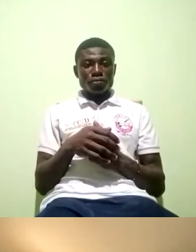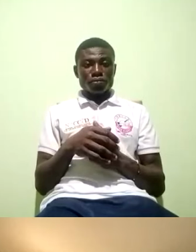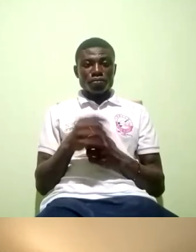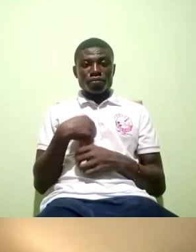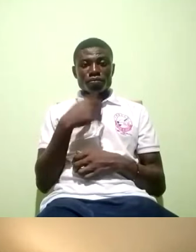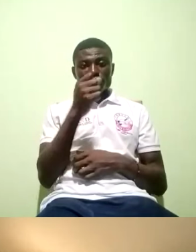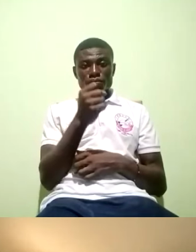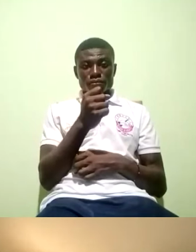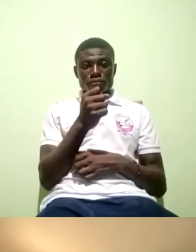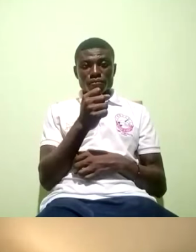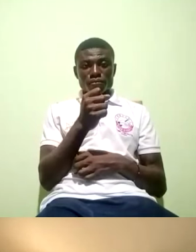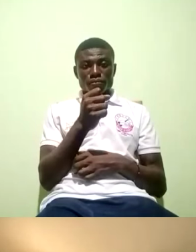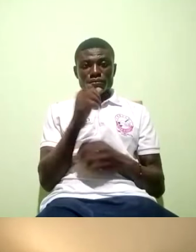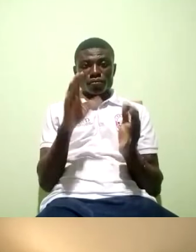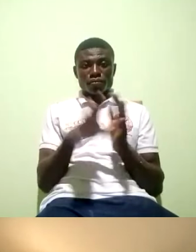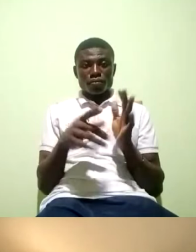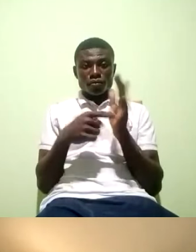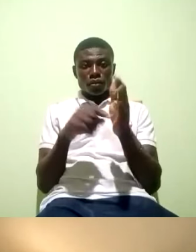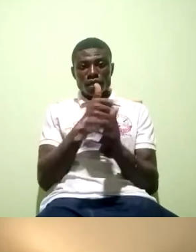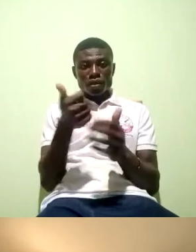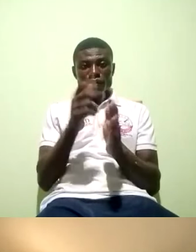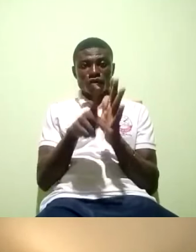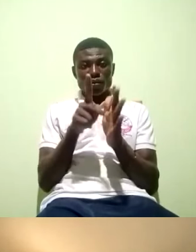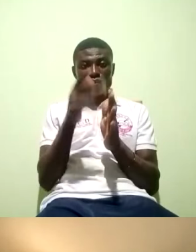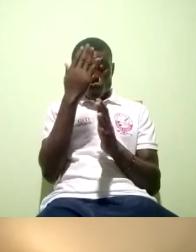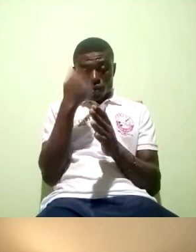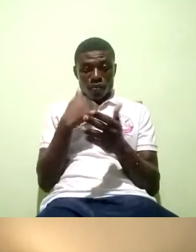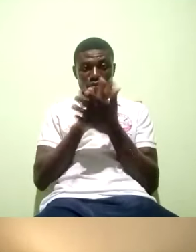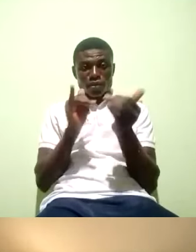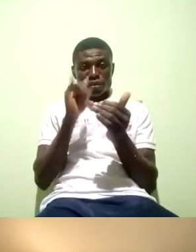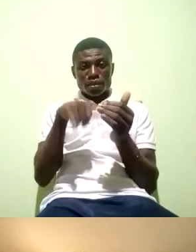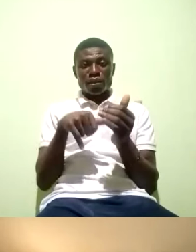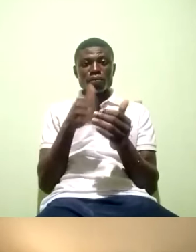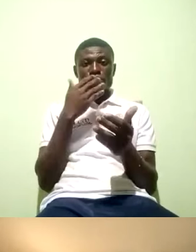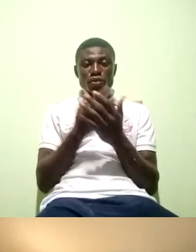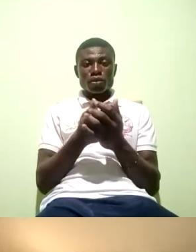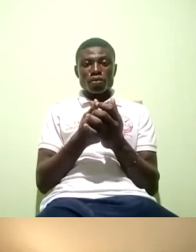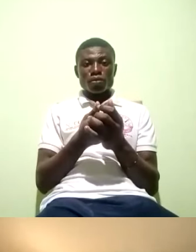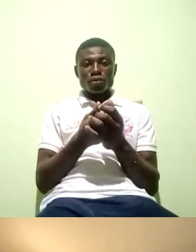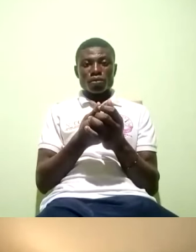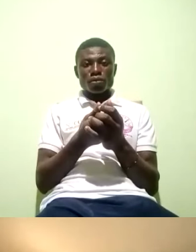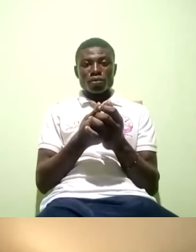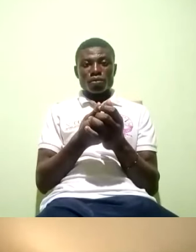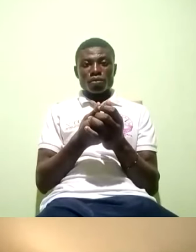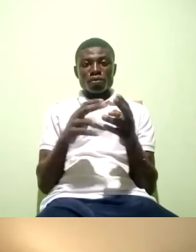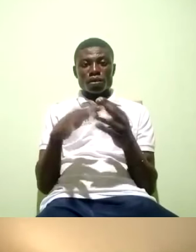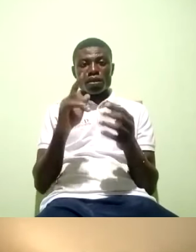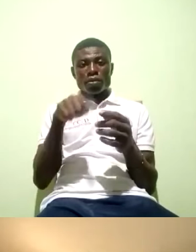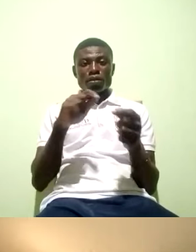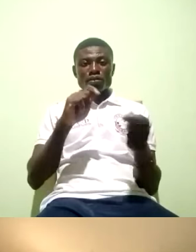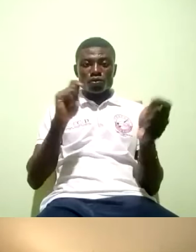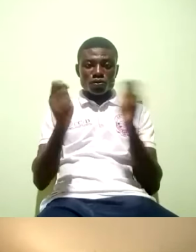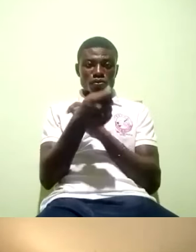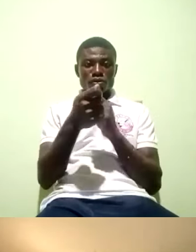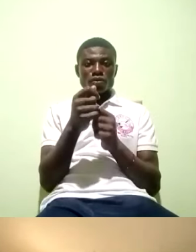work and show another small video, because I believe it's going a little too content oriented. I'm going to show a